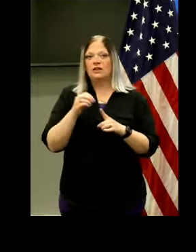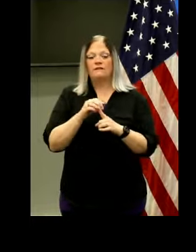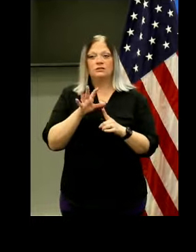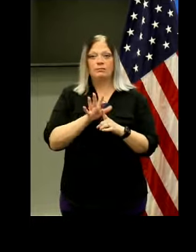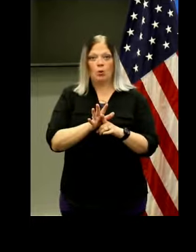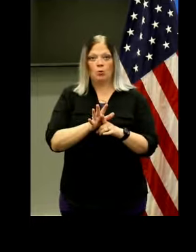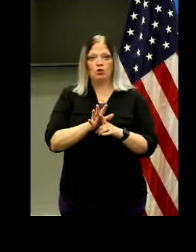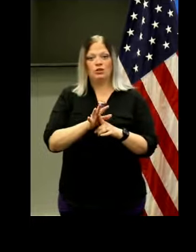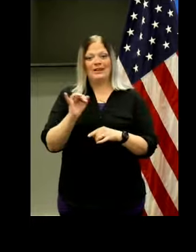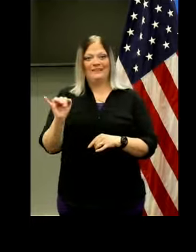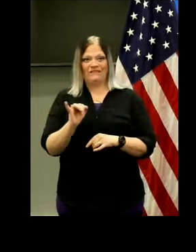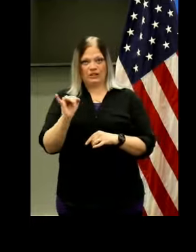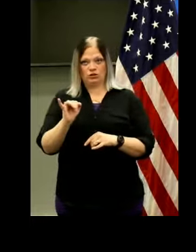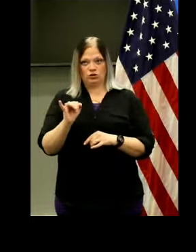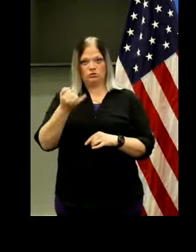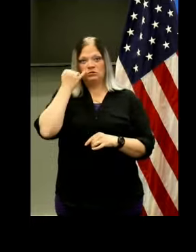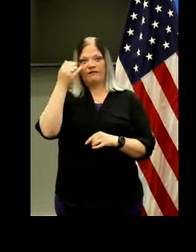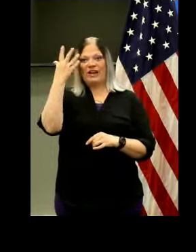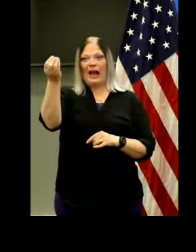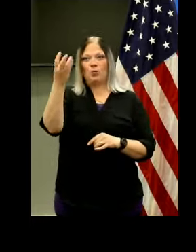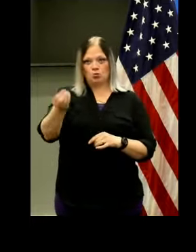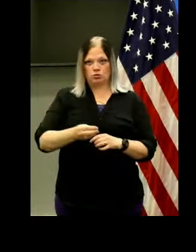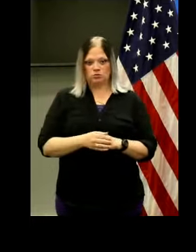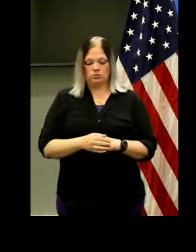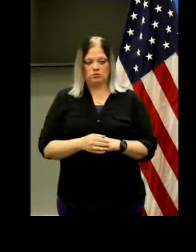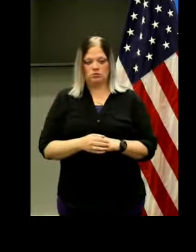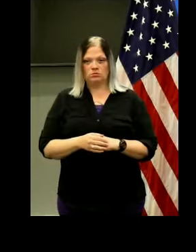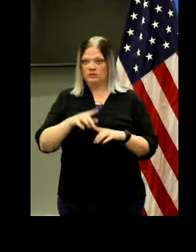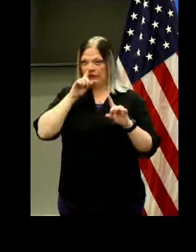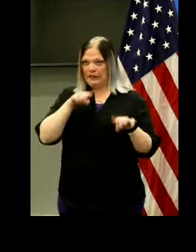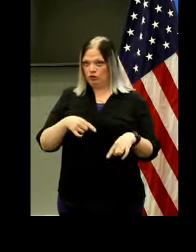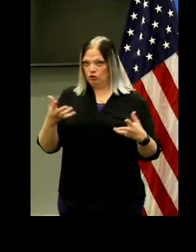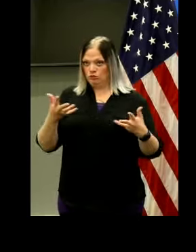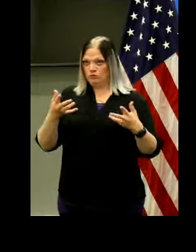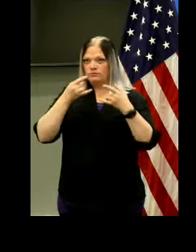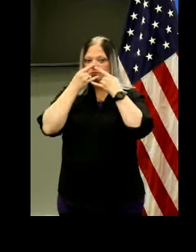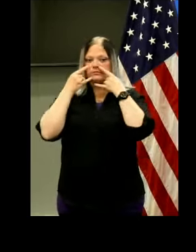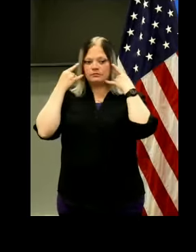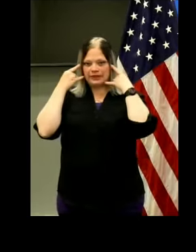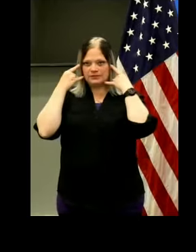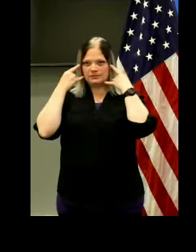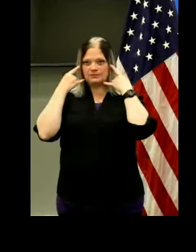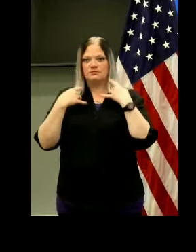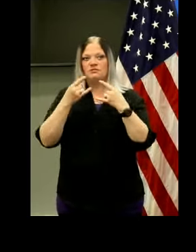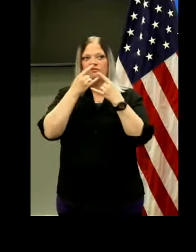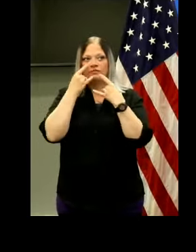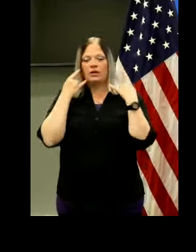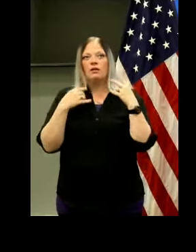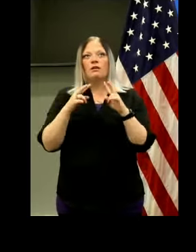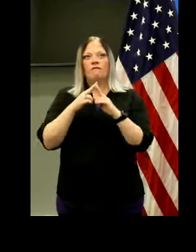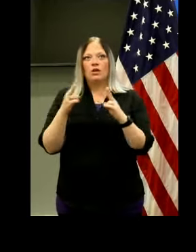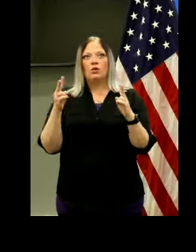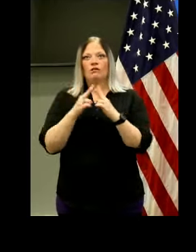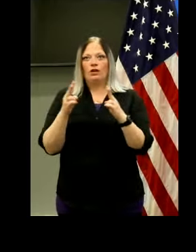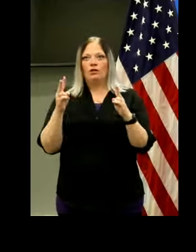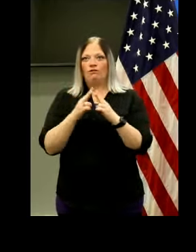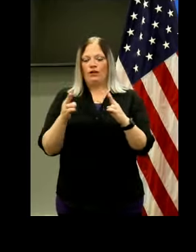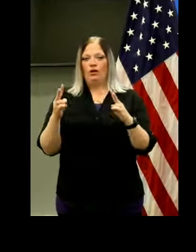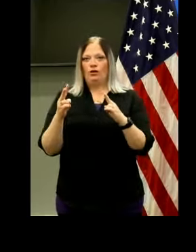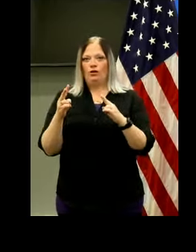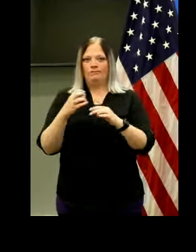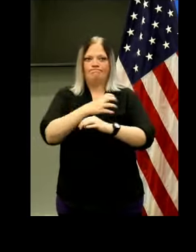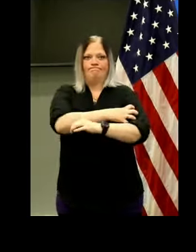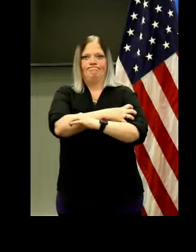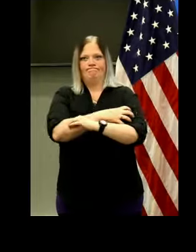exposure and infection when we're going out? And the answer is face masks. Face masks are very, very, very